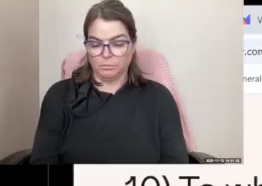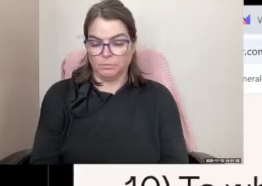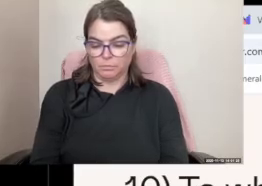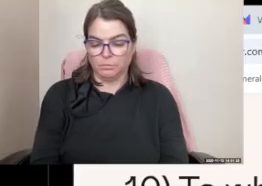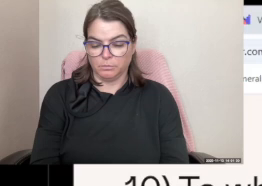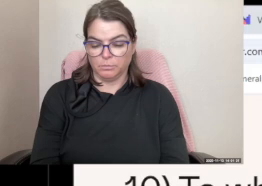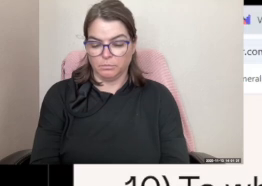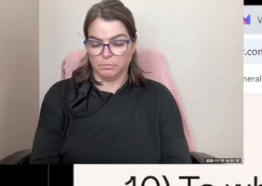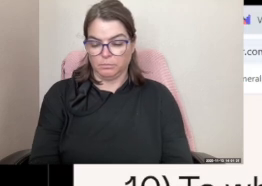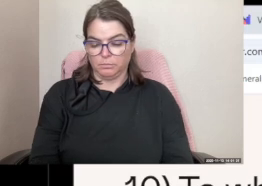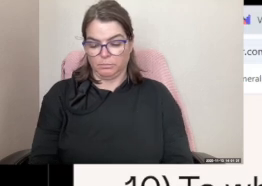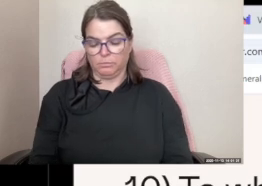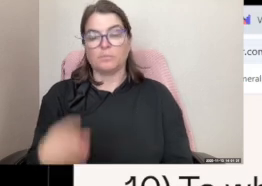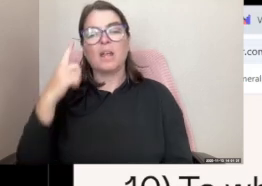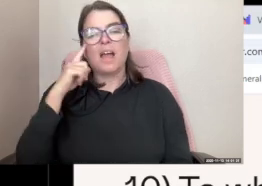In particular, I'm thinking